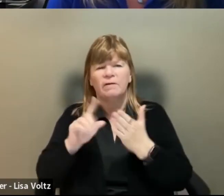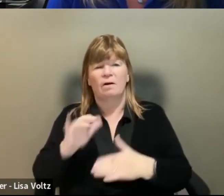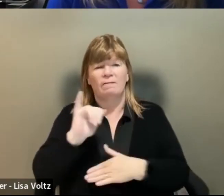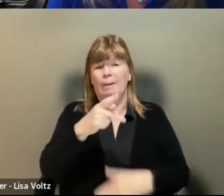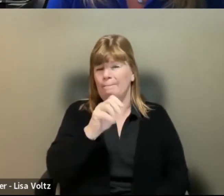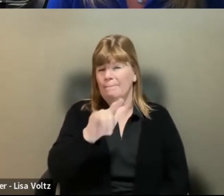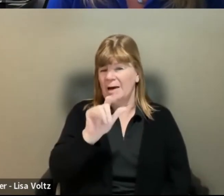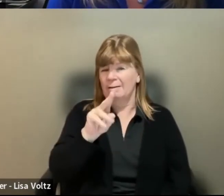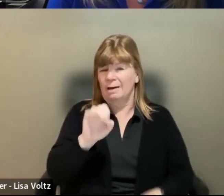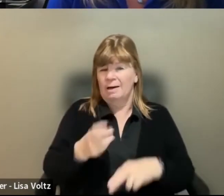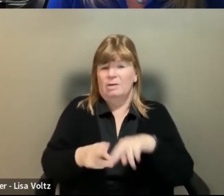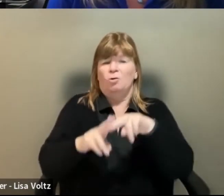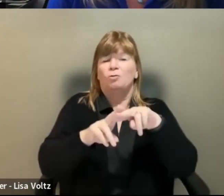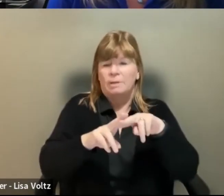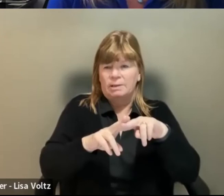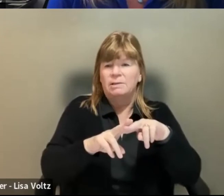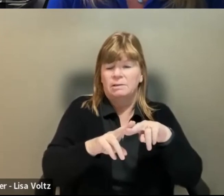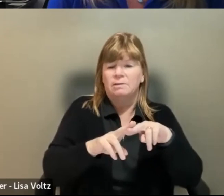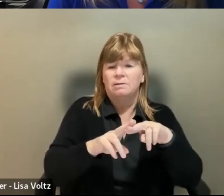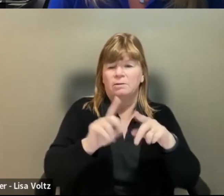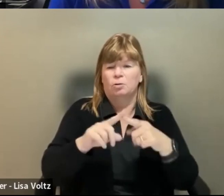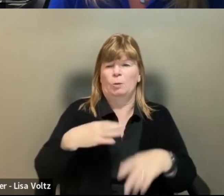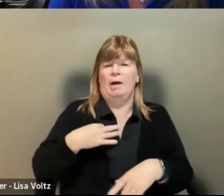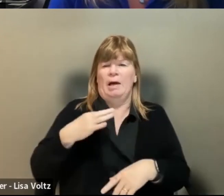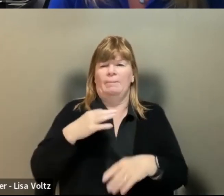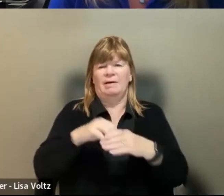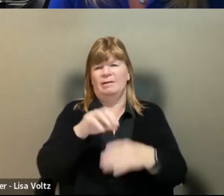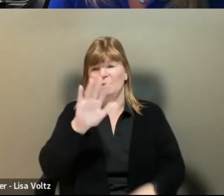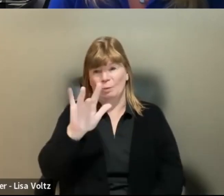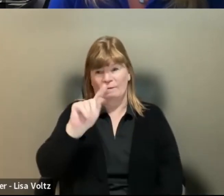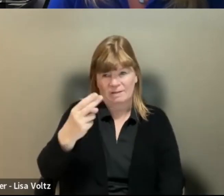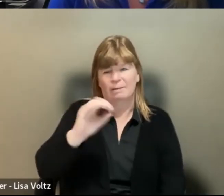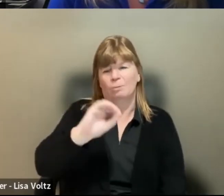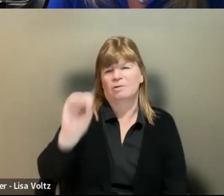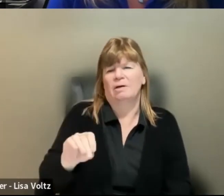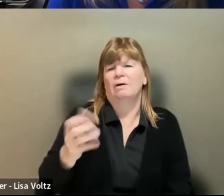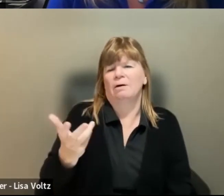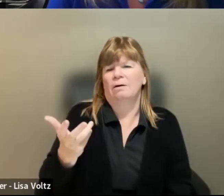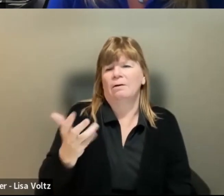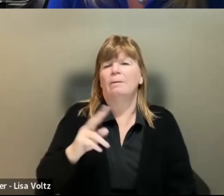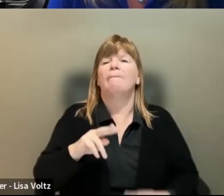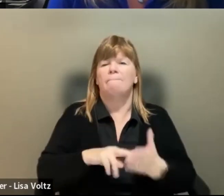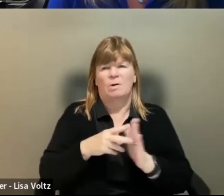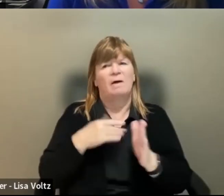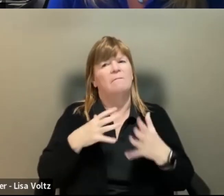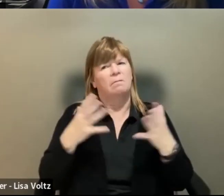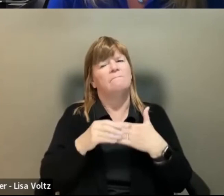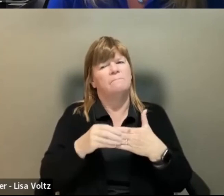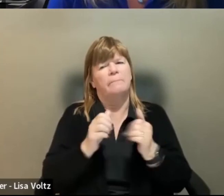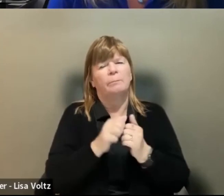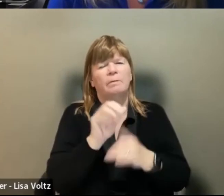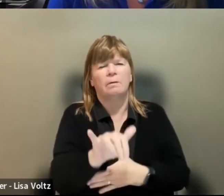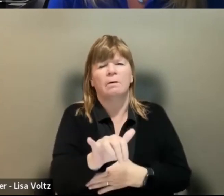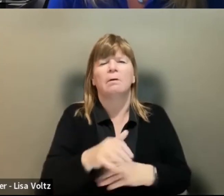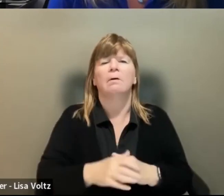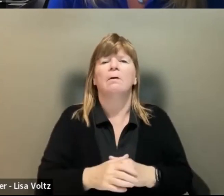actually increased to applicants within the 25th percentile. So there's definitely wiggle room with that.